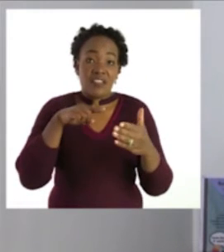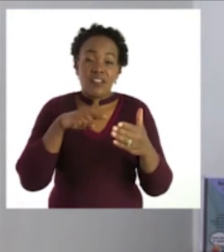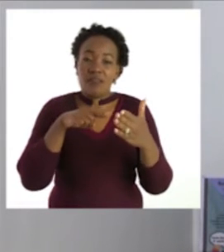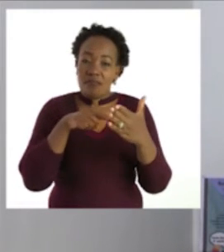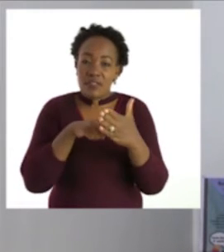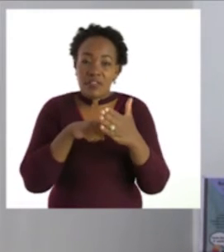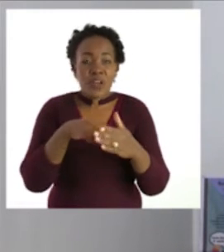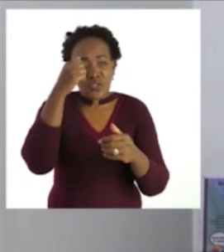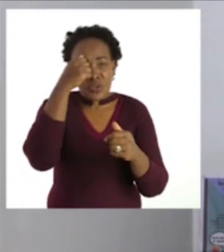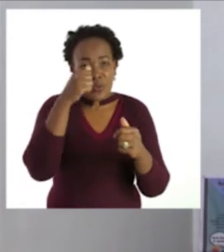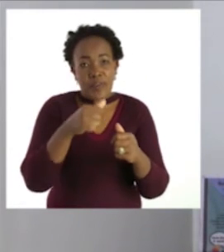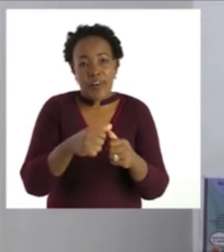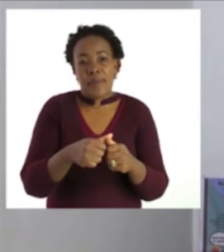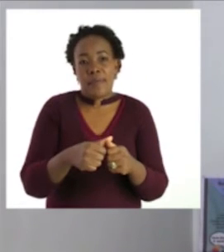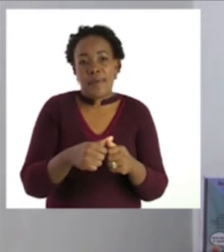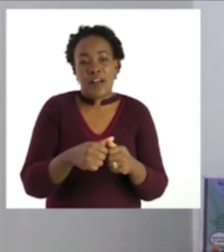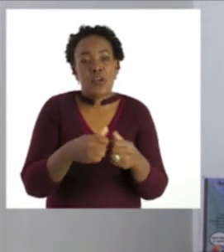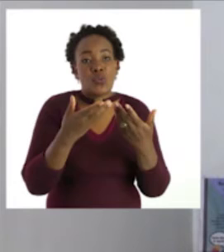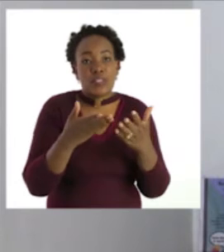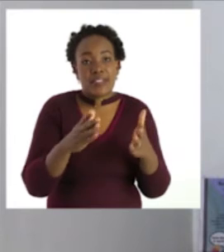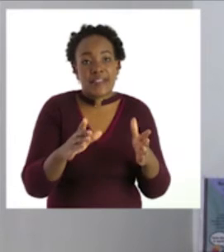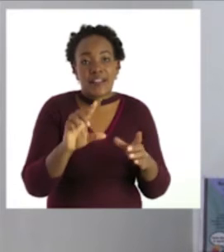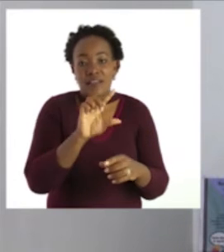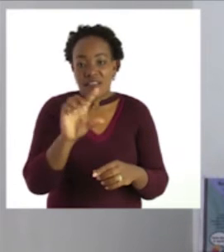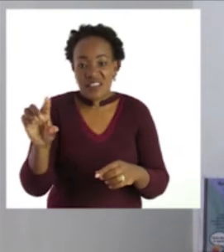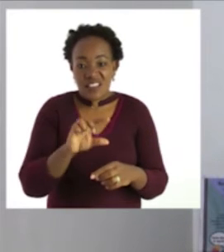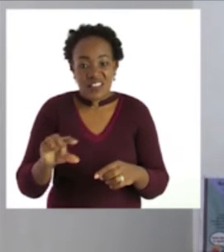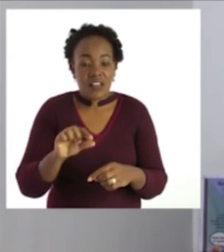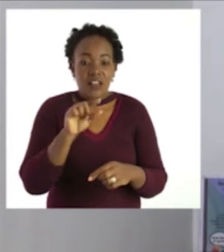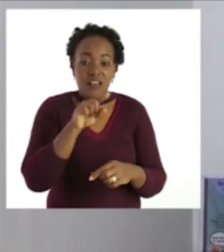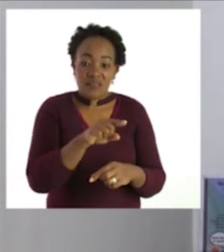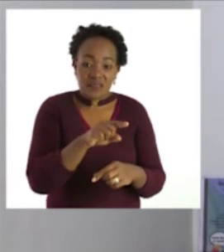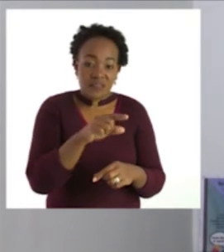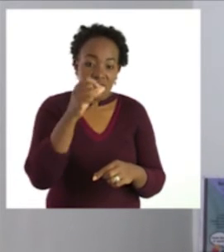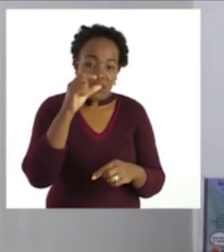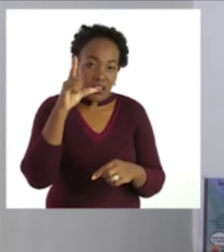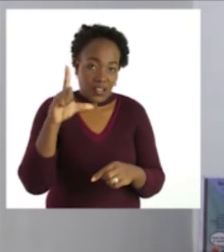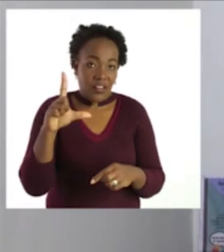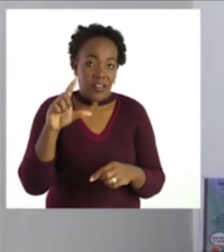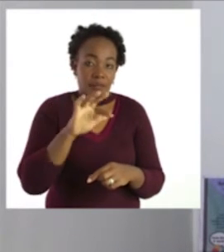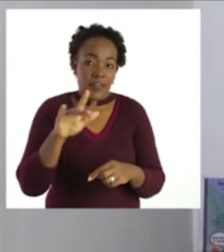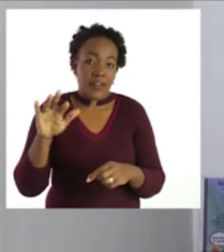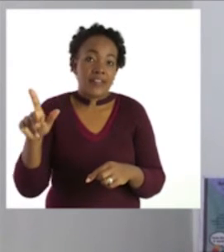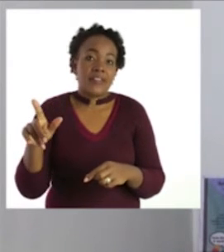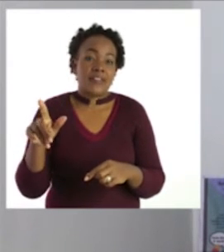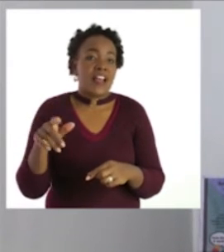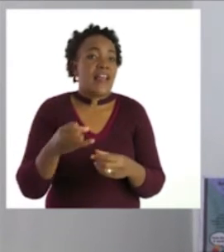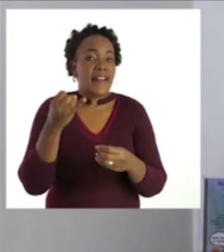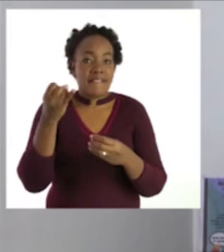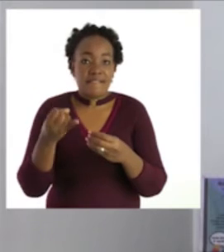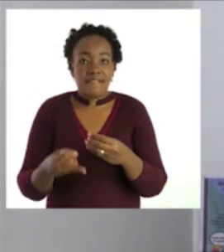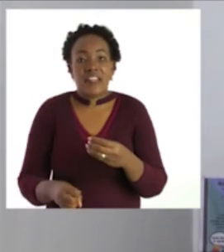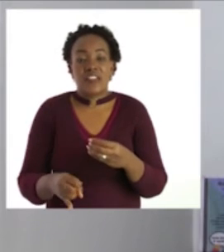must remember to start a sentence with a capital letter, and at the